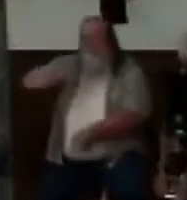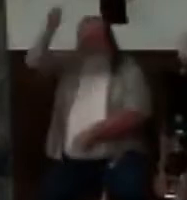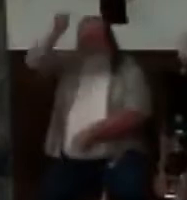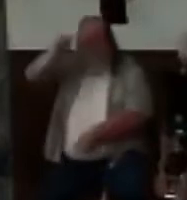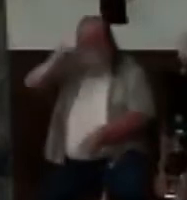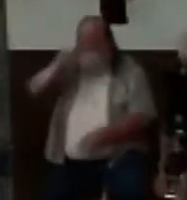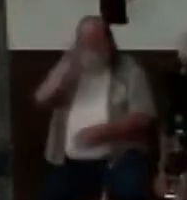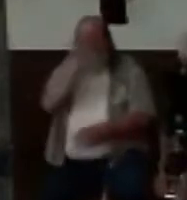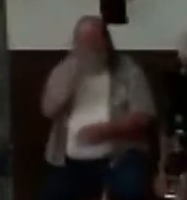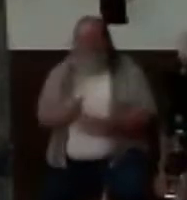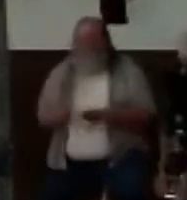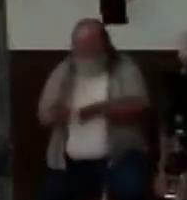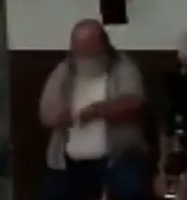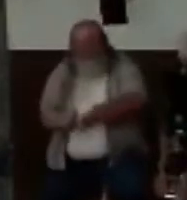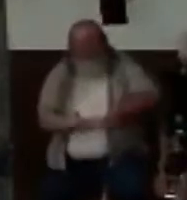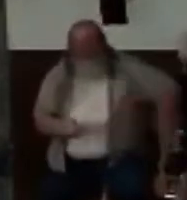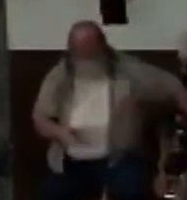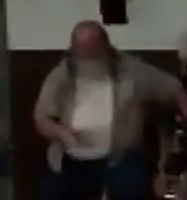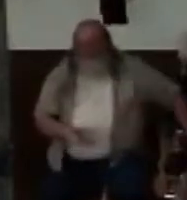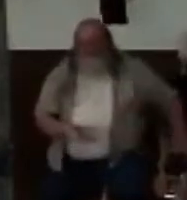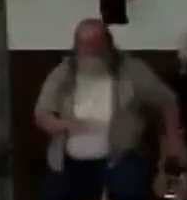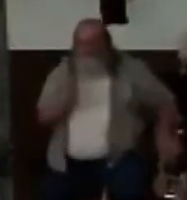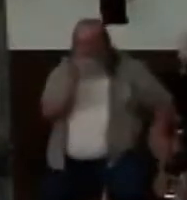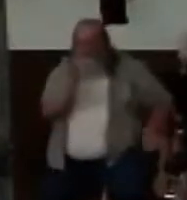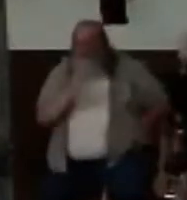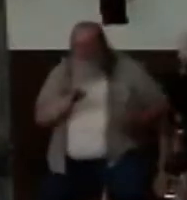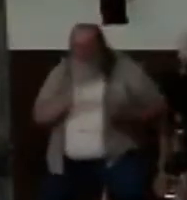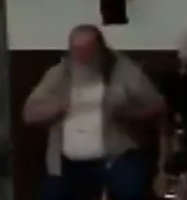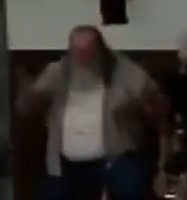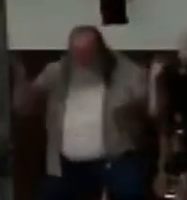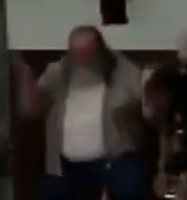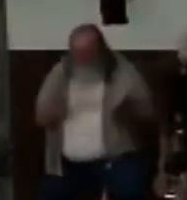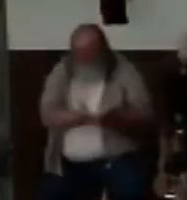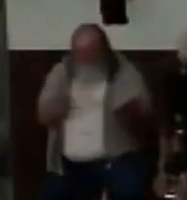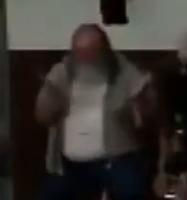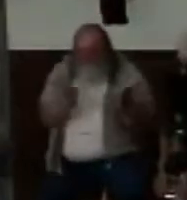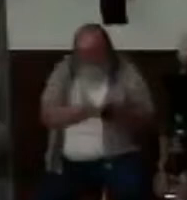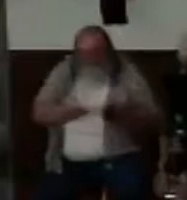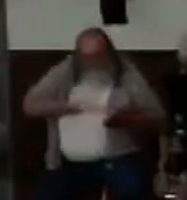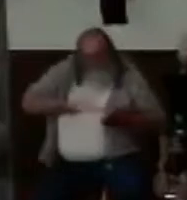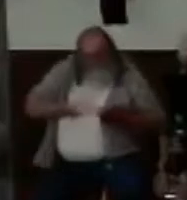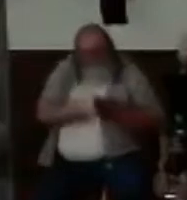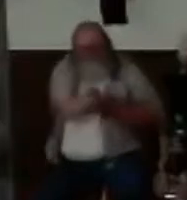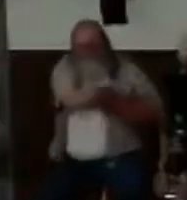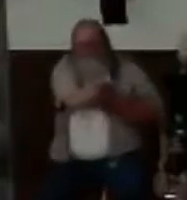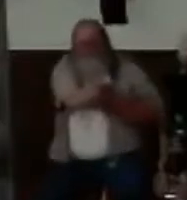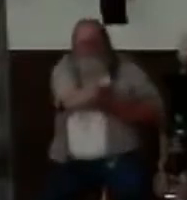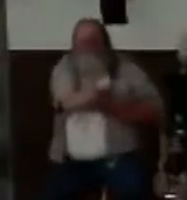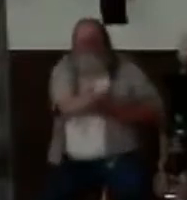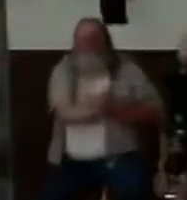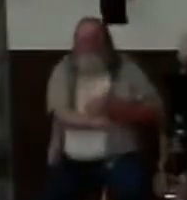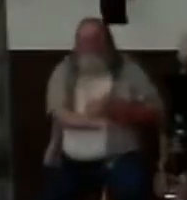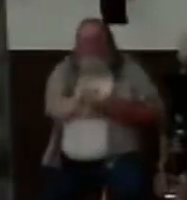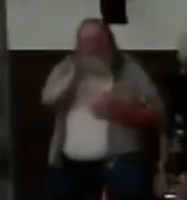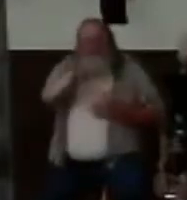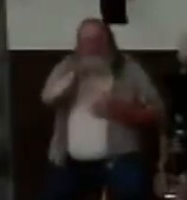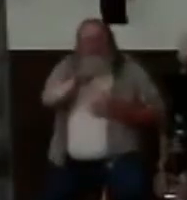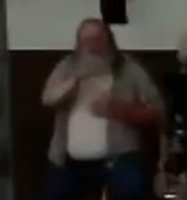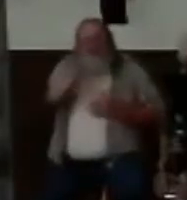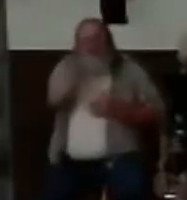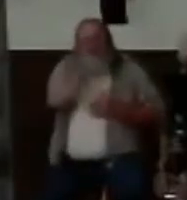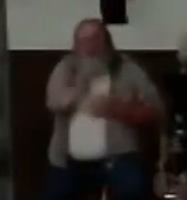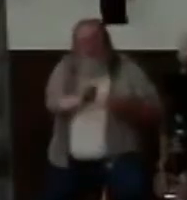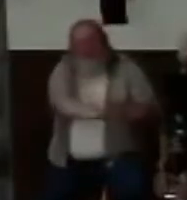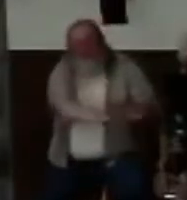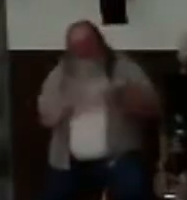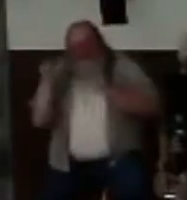south. You will flee through this valley, for it will reach across Azal. Yes, you will flee as you did from